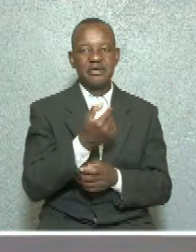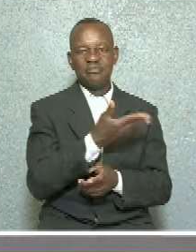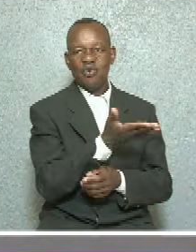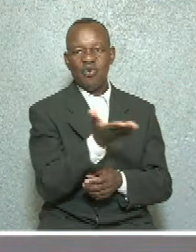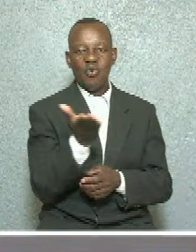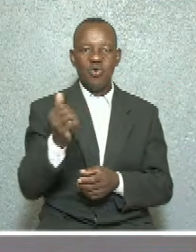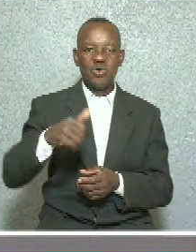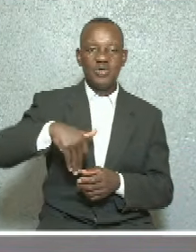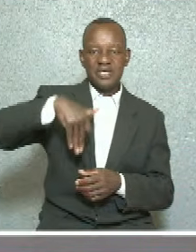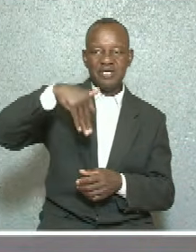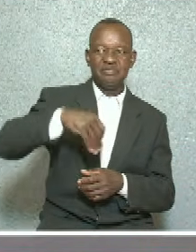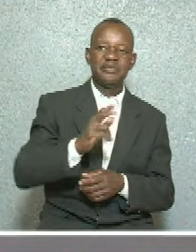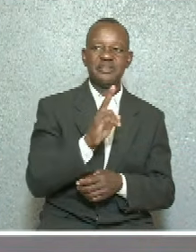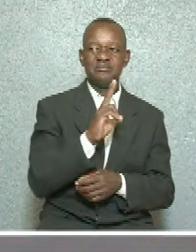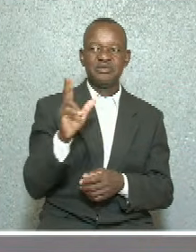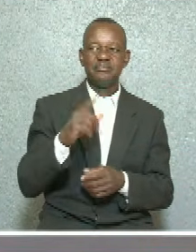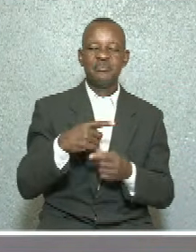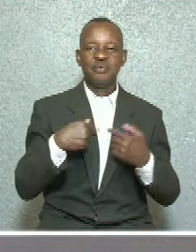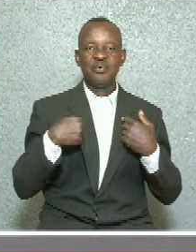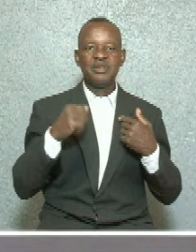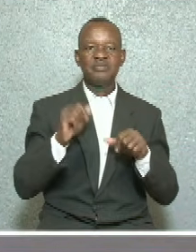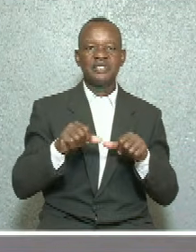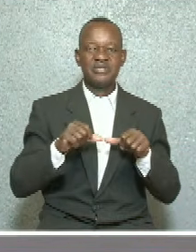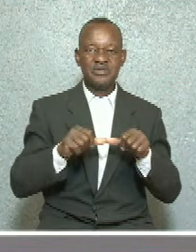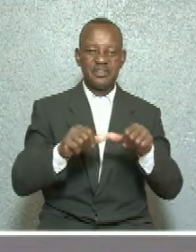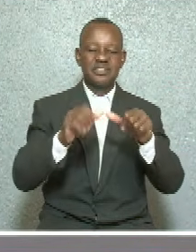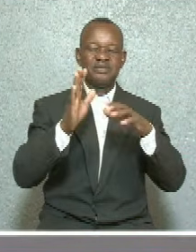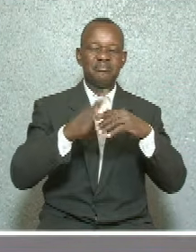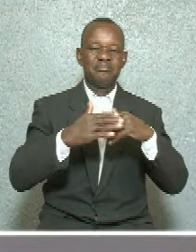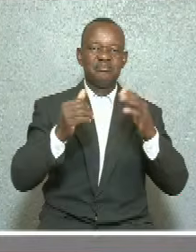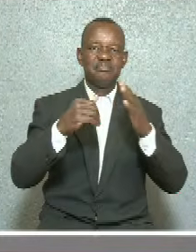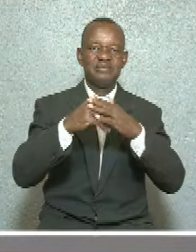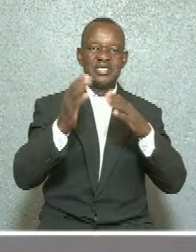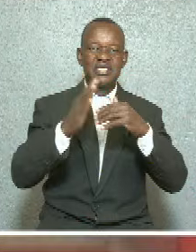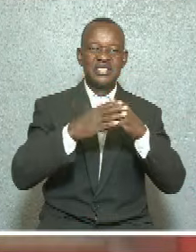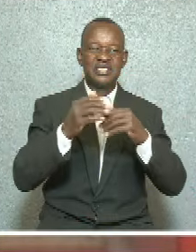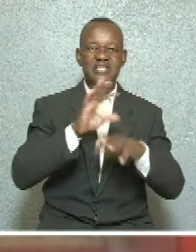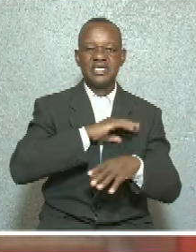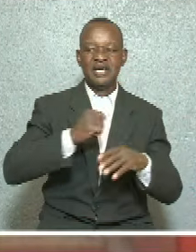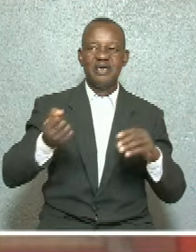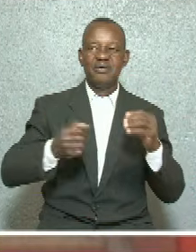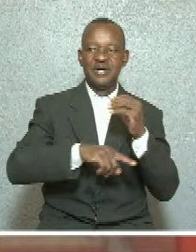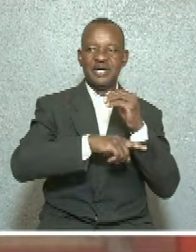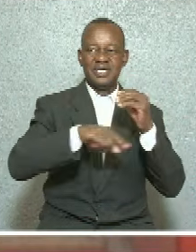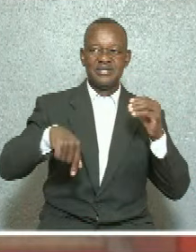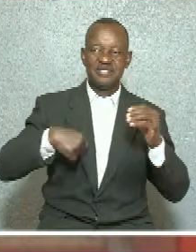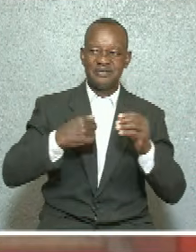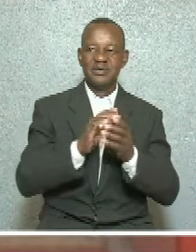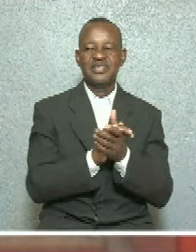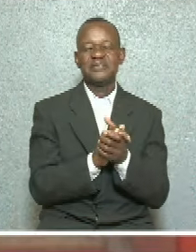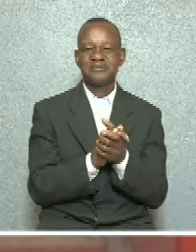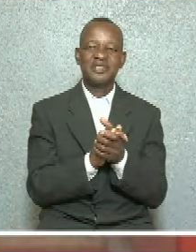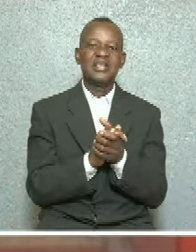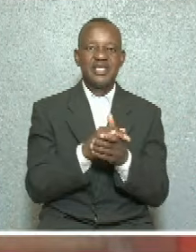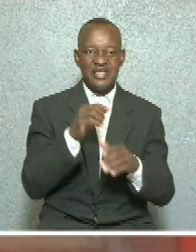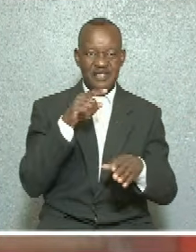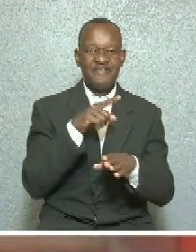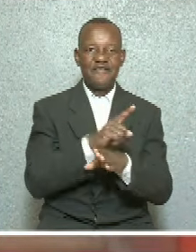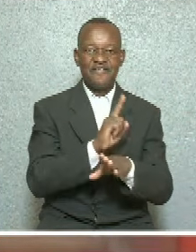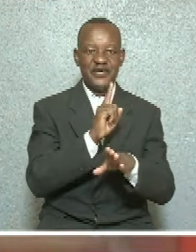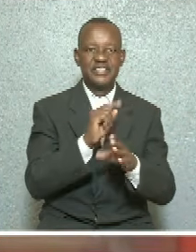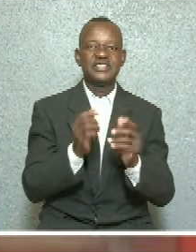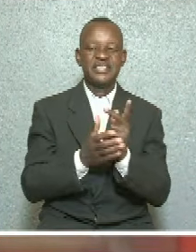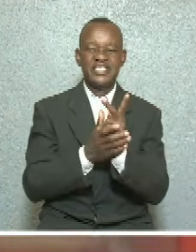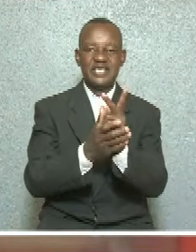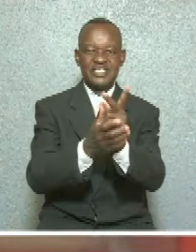country. We cannot give up. Our forefathers didn't give up. Surely we cannot give up. So to all of you,